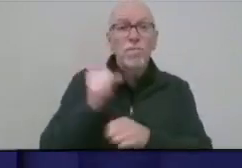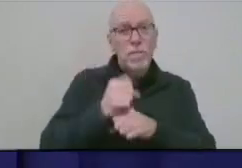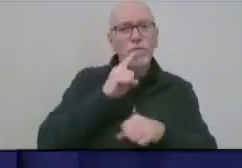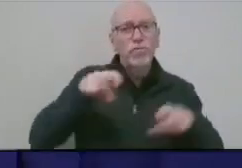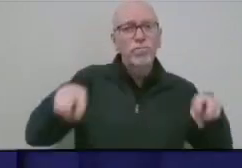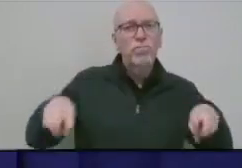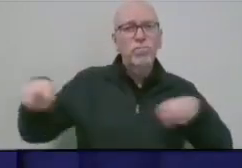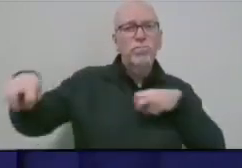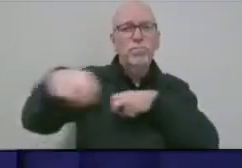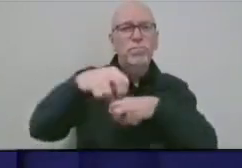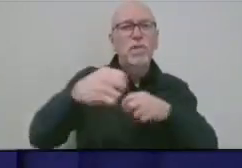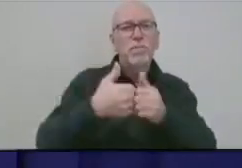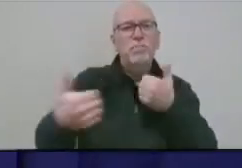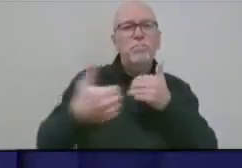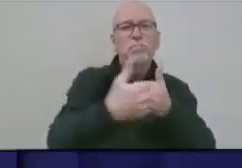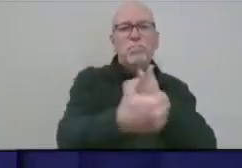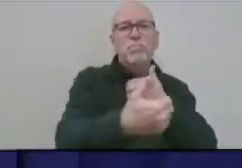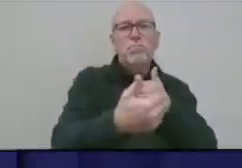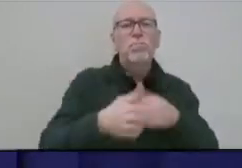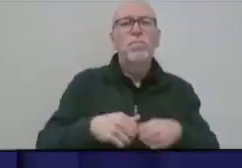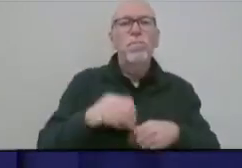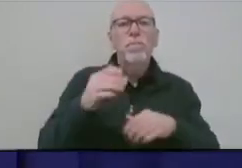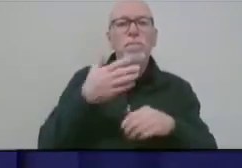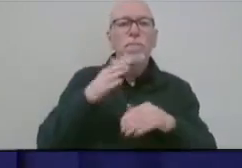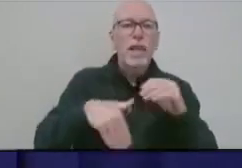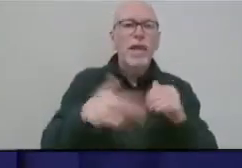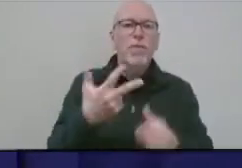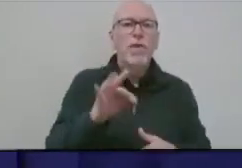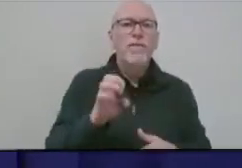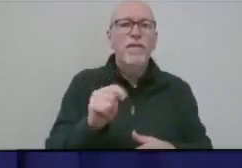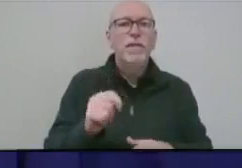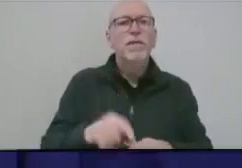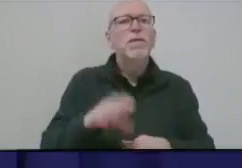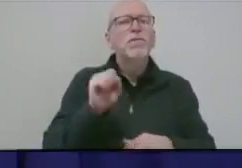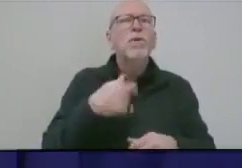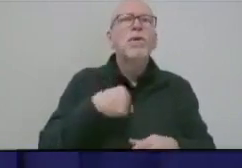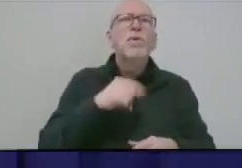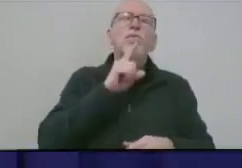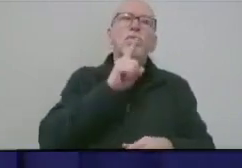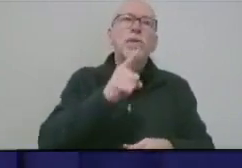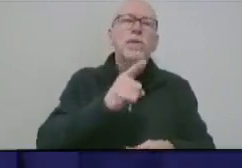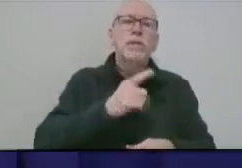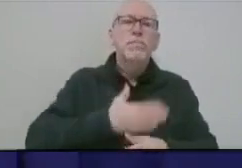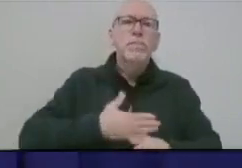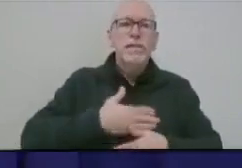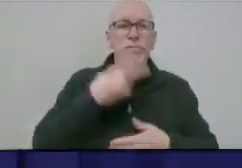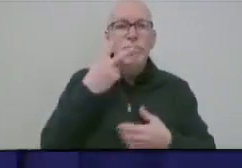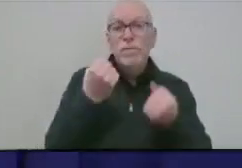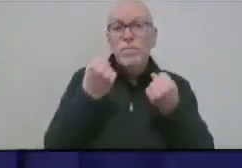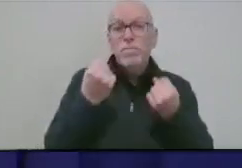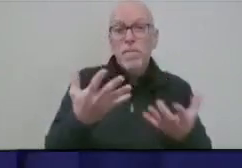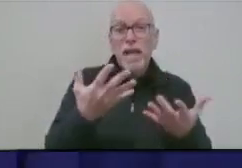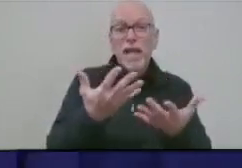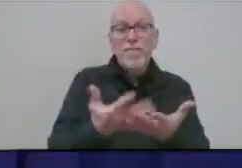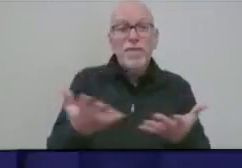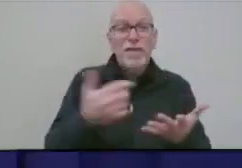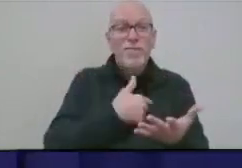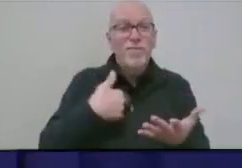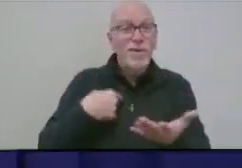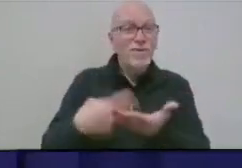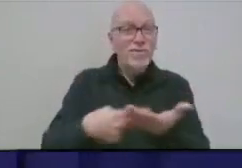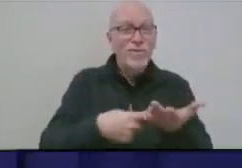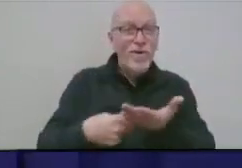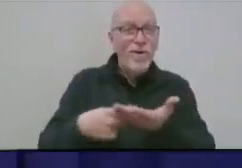by a further distance than that 3 foot. So I was really, really pleased to see that many of the things that we had been talking